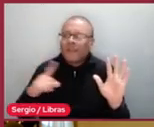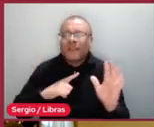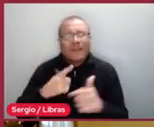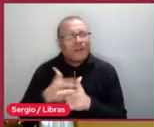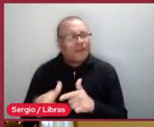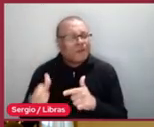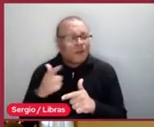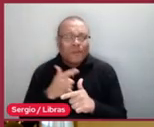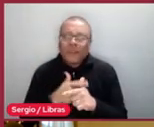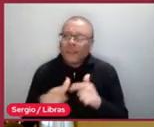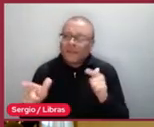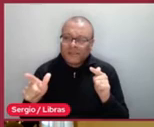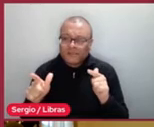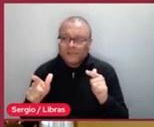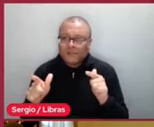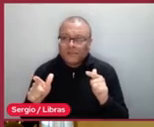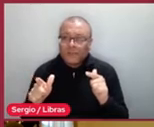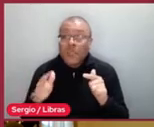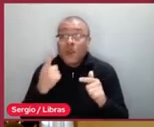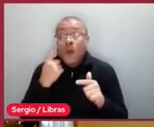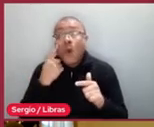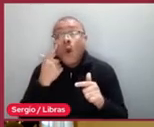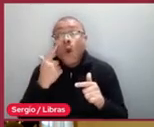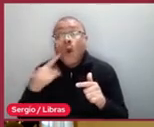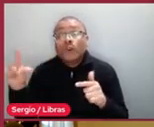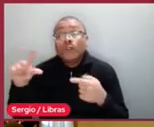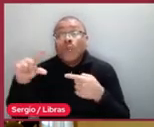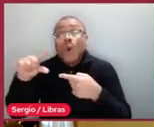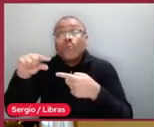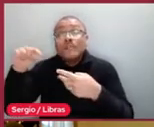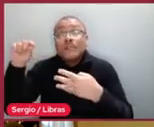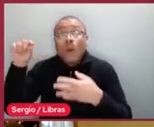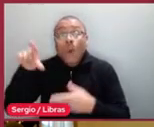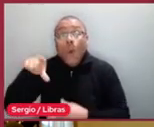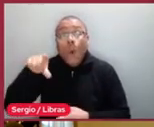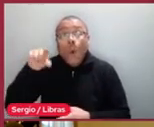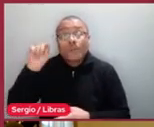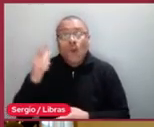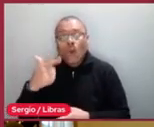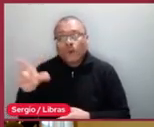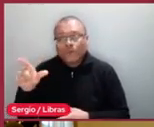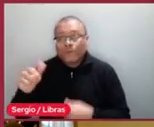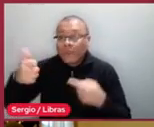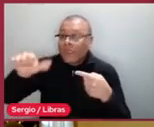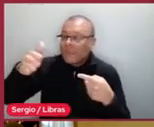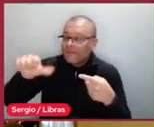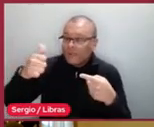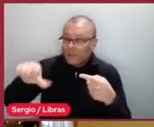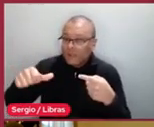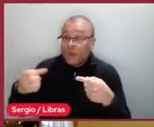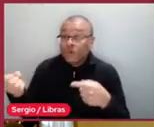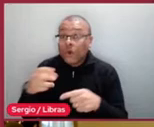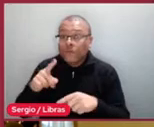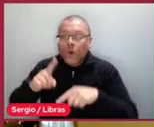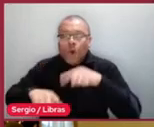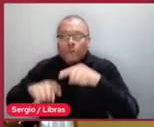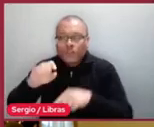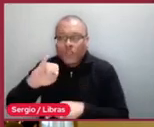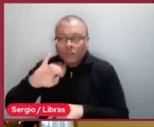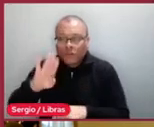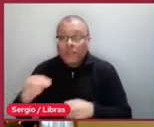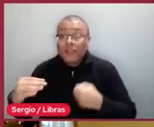problems. Let's do pure objects in this case. So validator is a new object. I am adding the